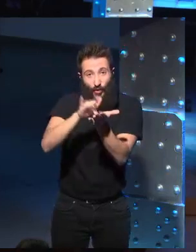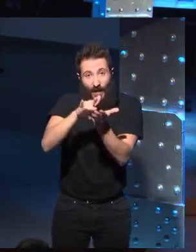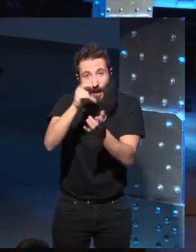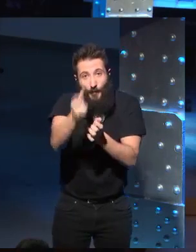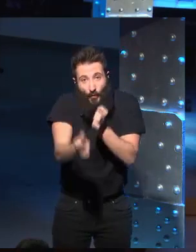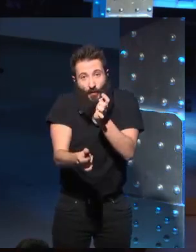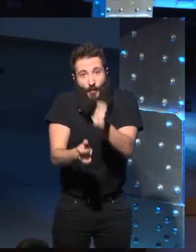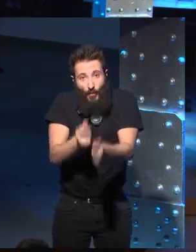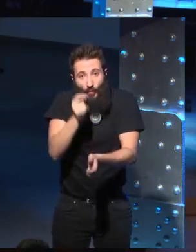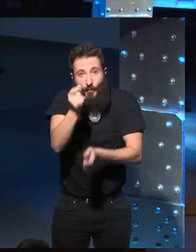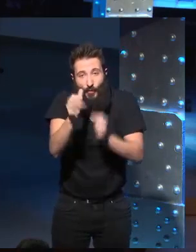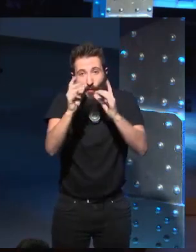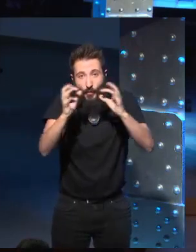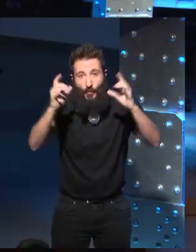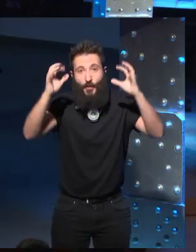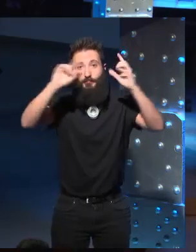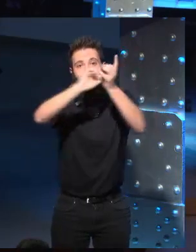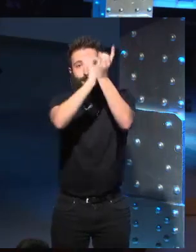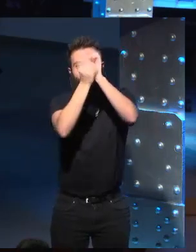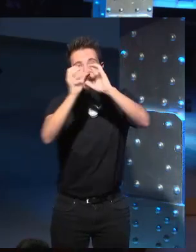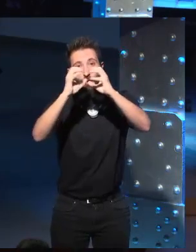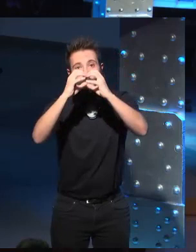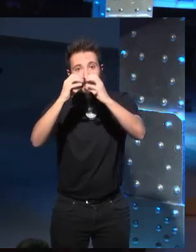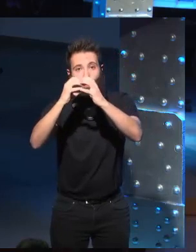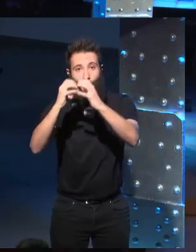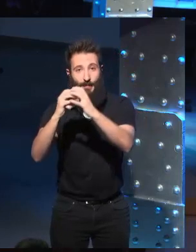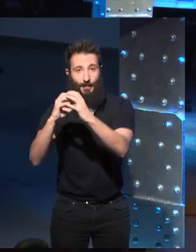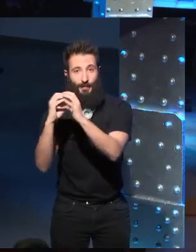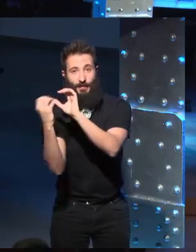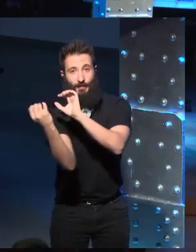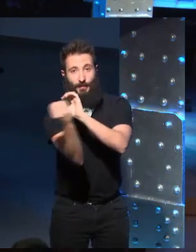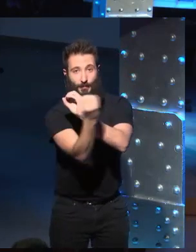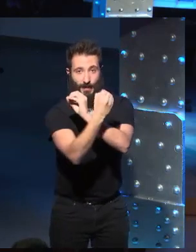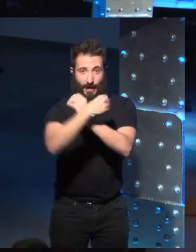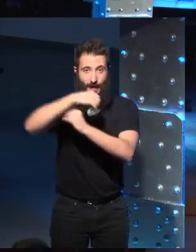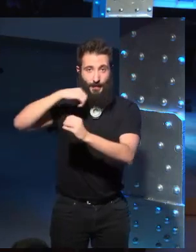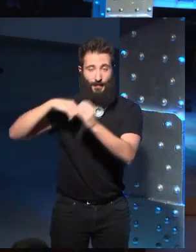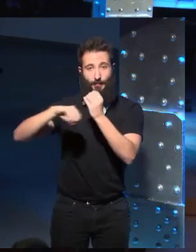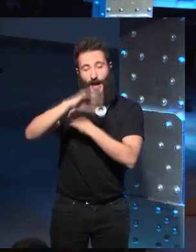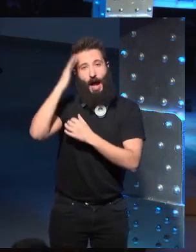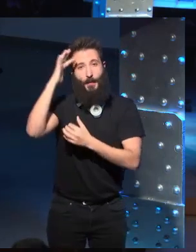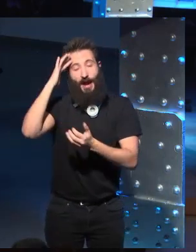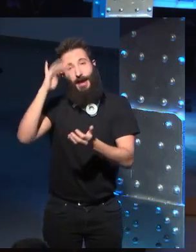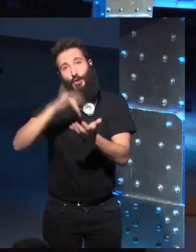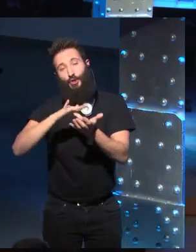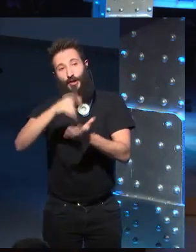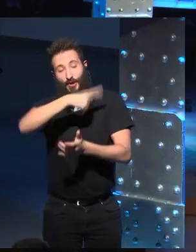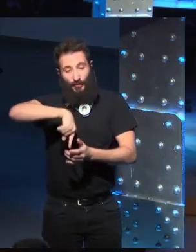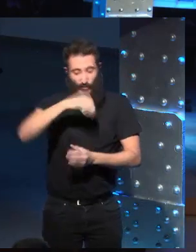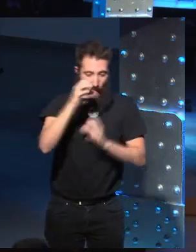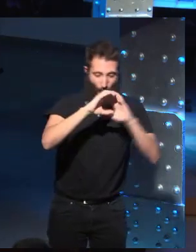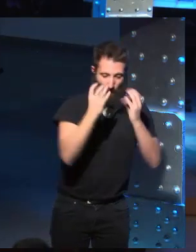That's a planet. This is how we imagined planets and stars were born in